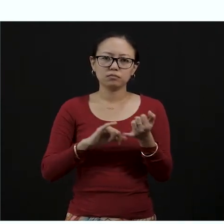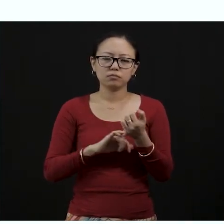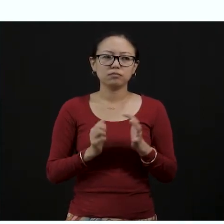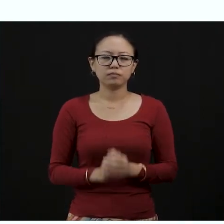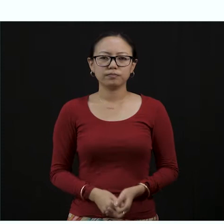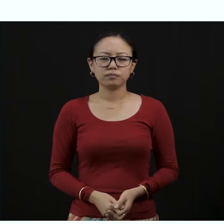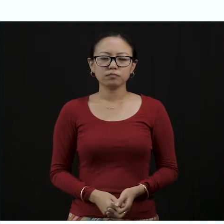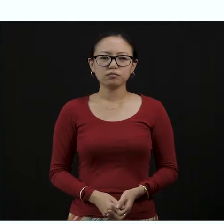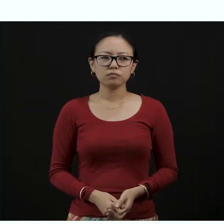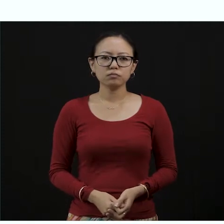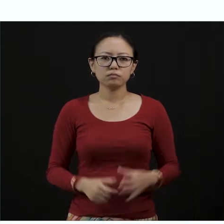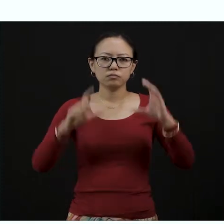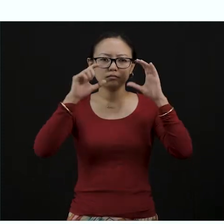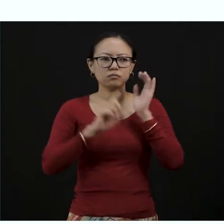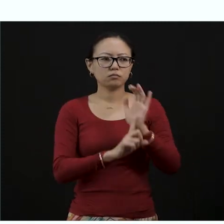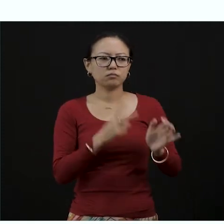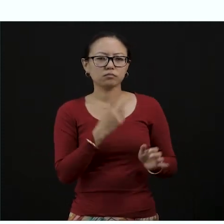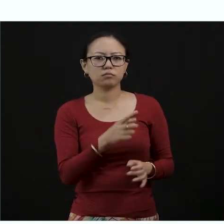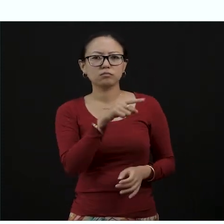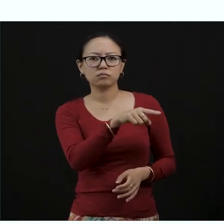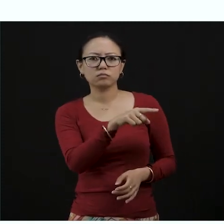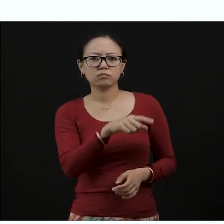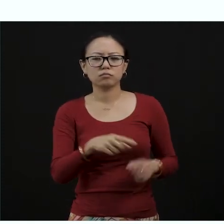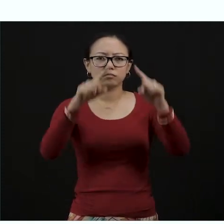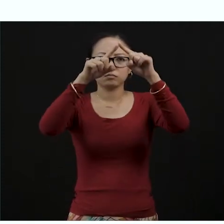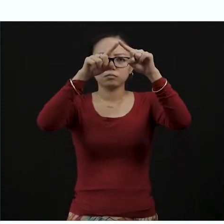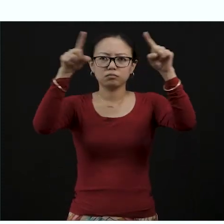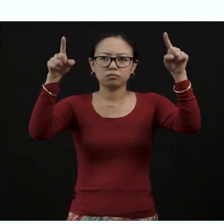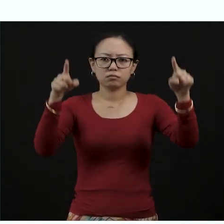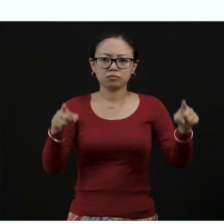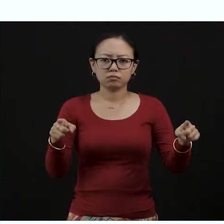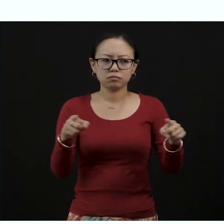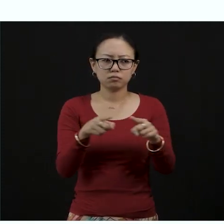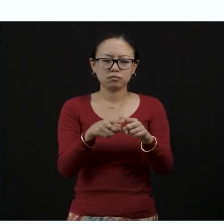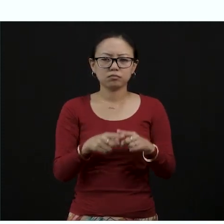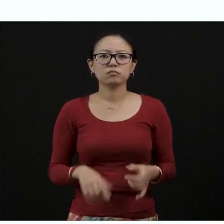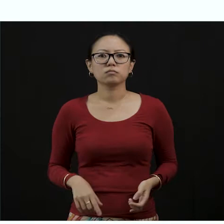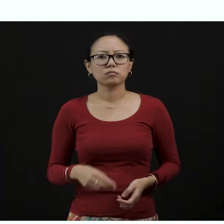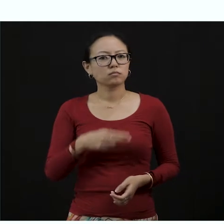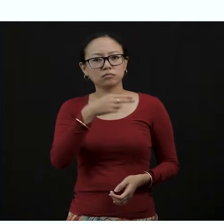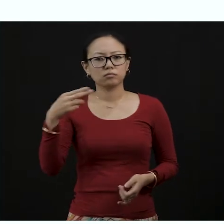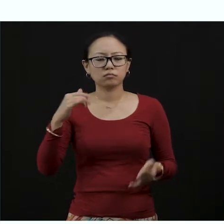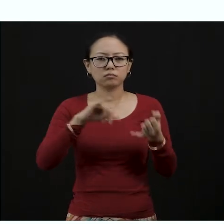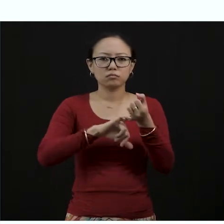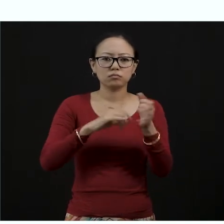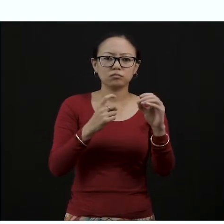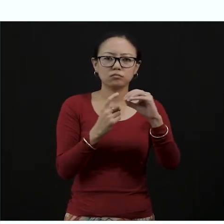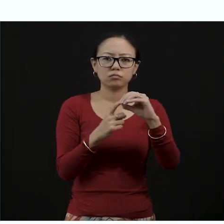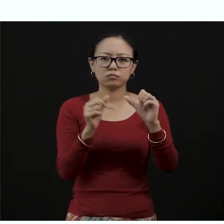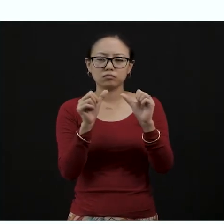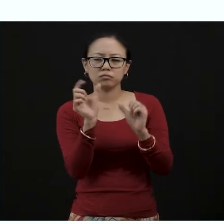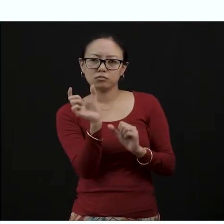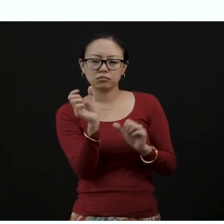Here we have square. Here. This is called square. All the four sides are equal. And here, these are